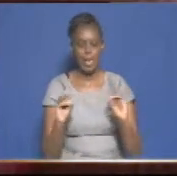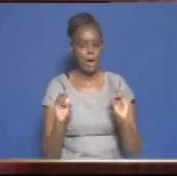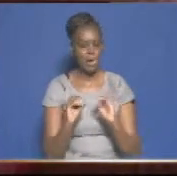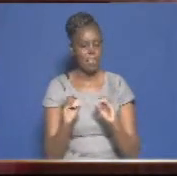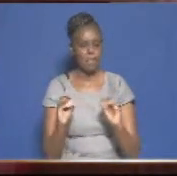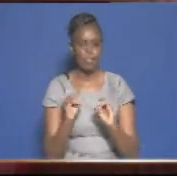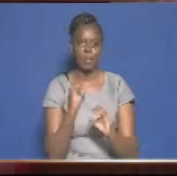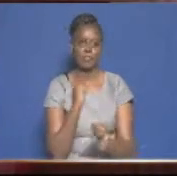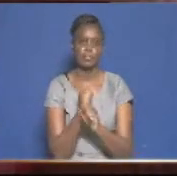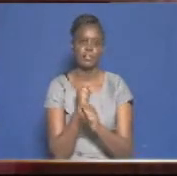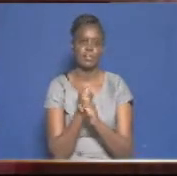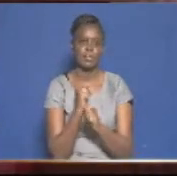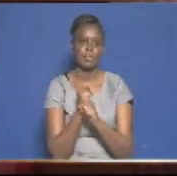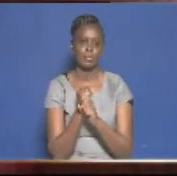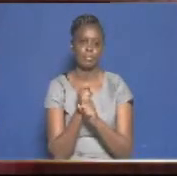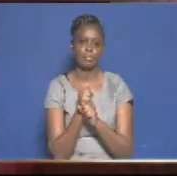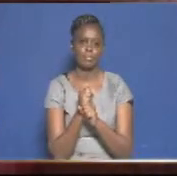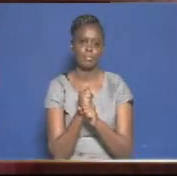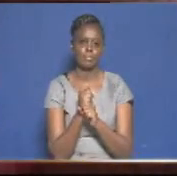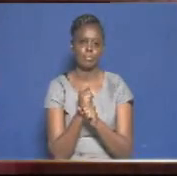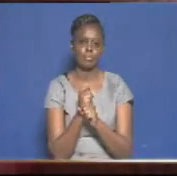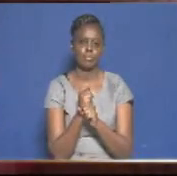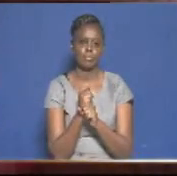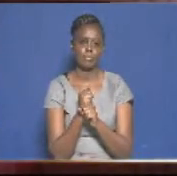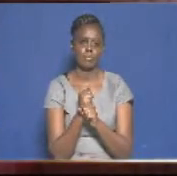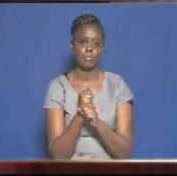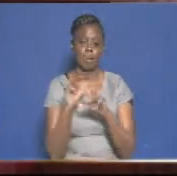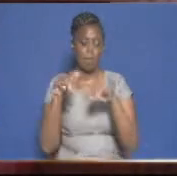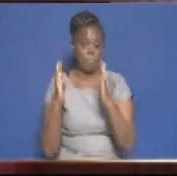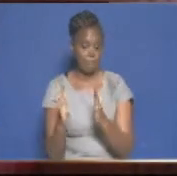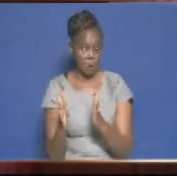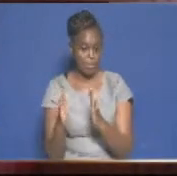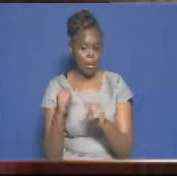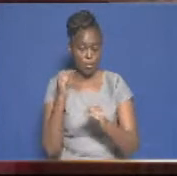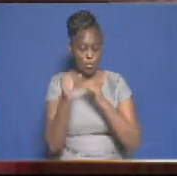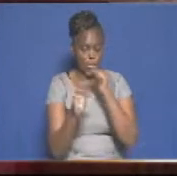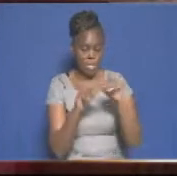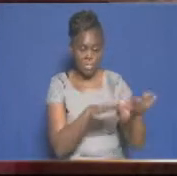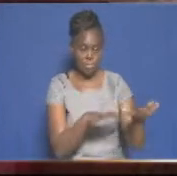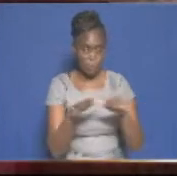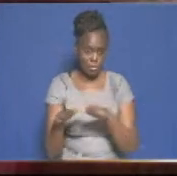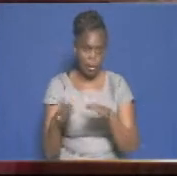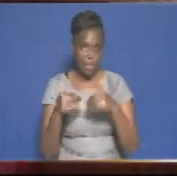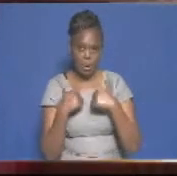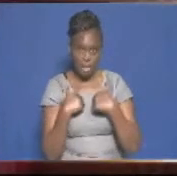done, Mr. Speaker. Yet farmers are suffering, and they have